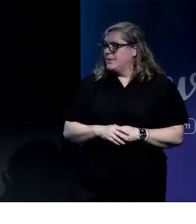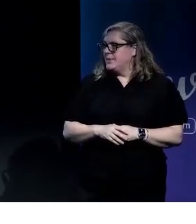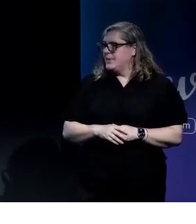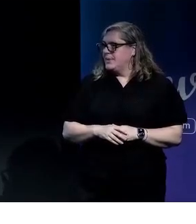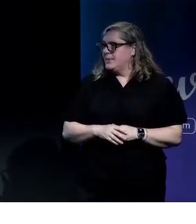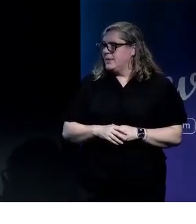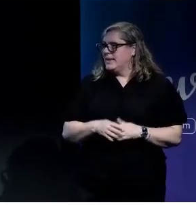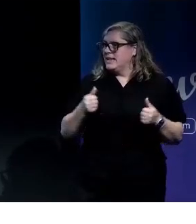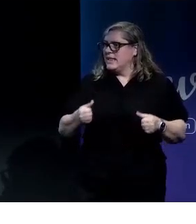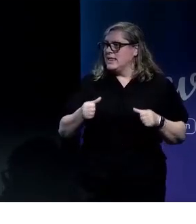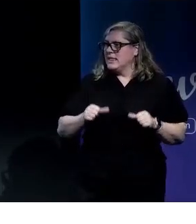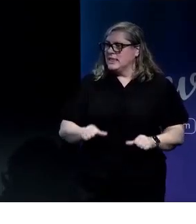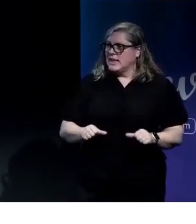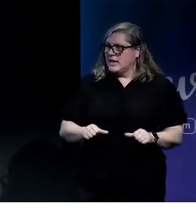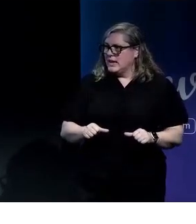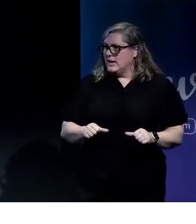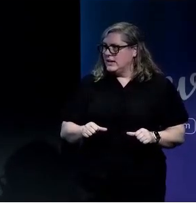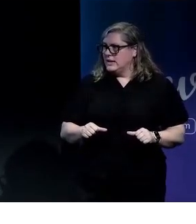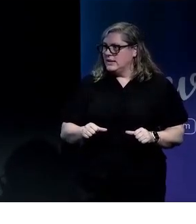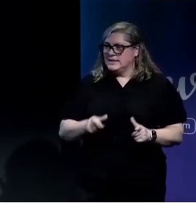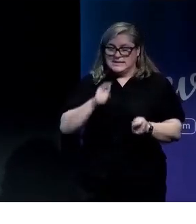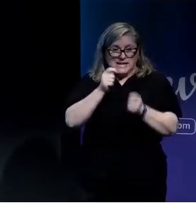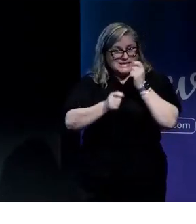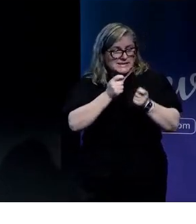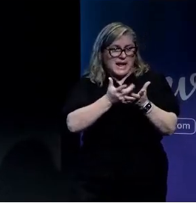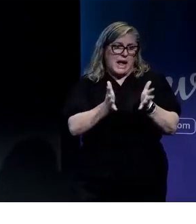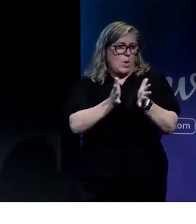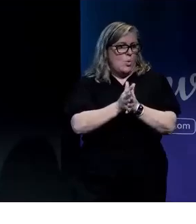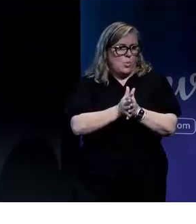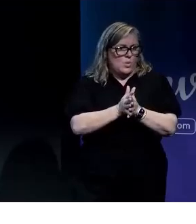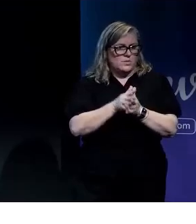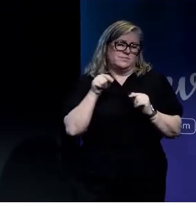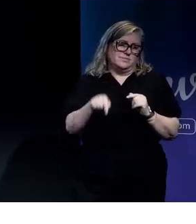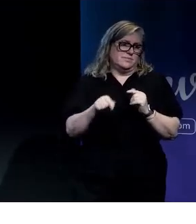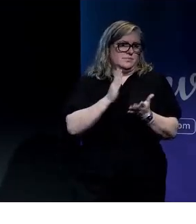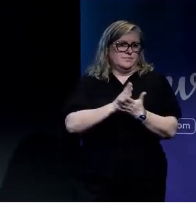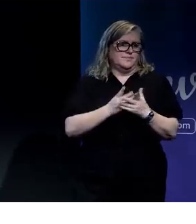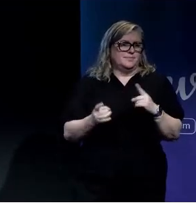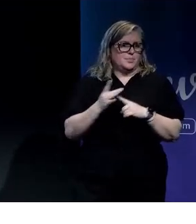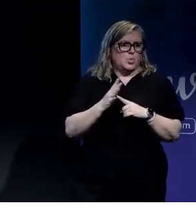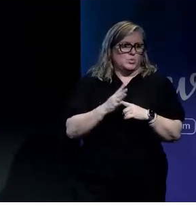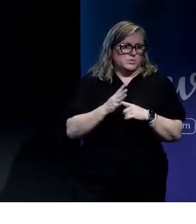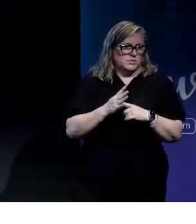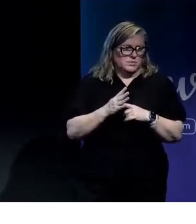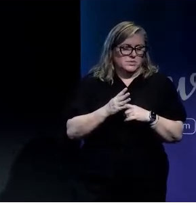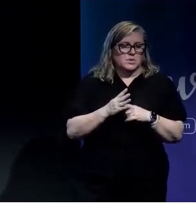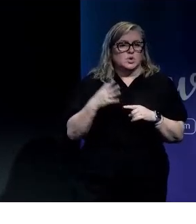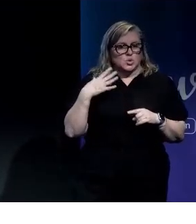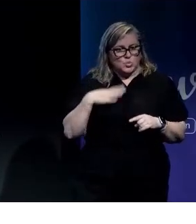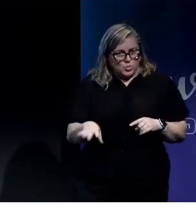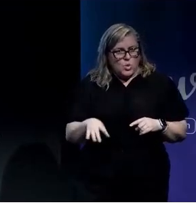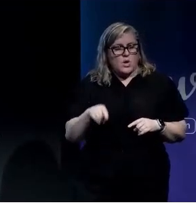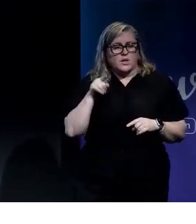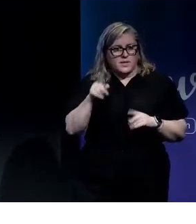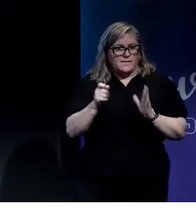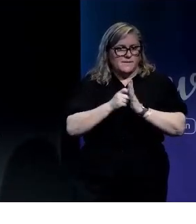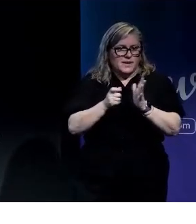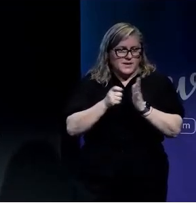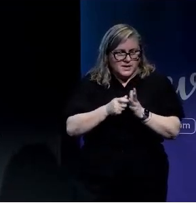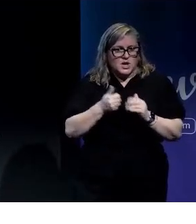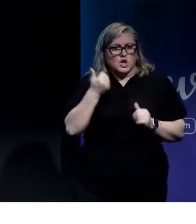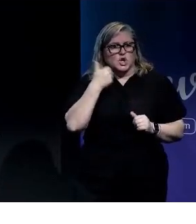And then also how testing will be performed. That's going to be very important. You'll want to require that your vendors use a